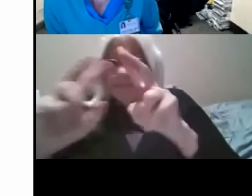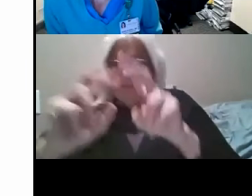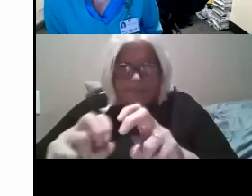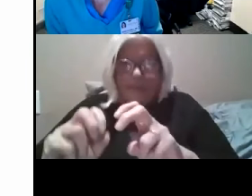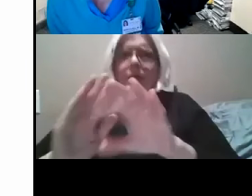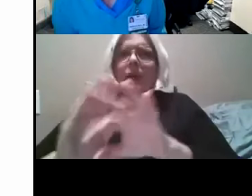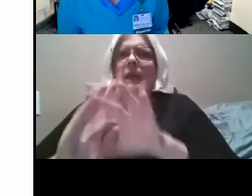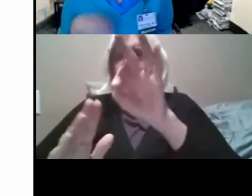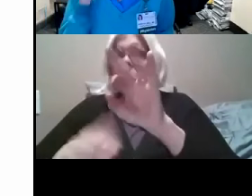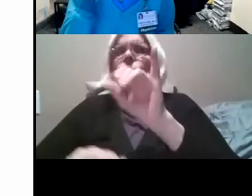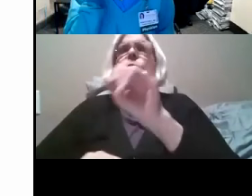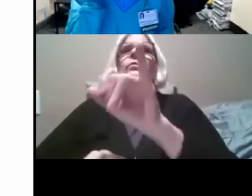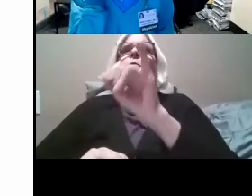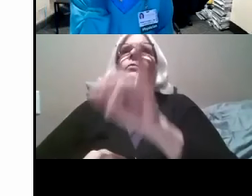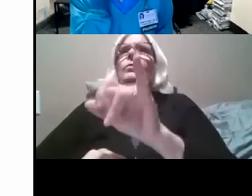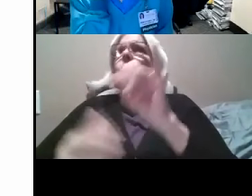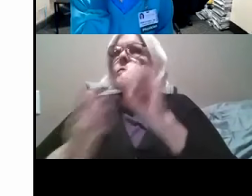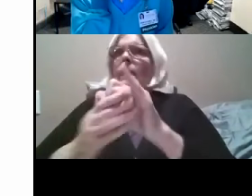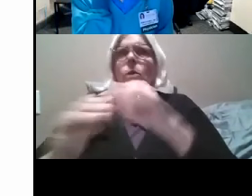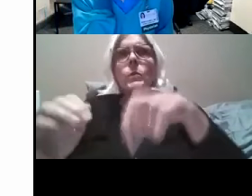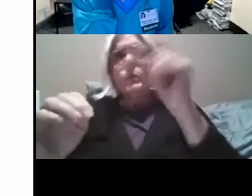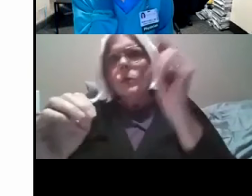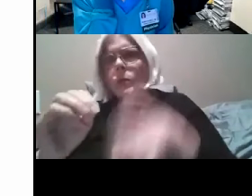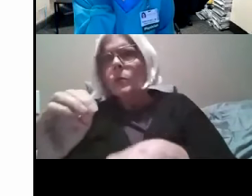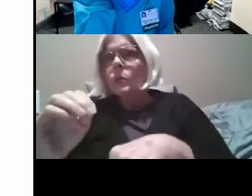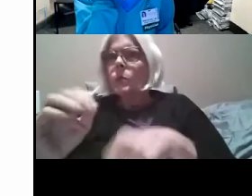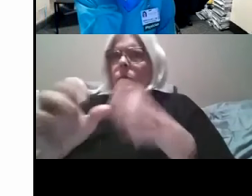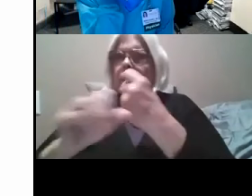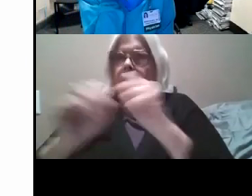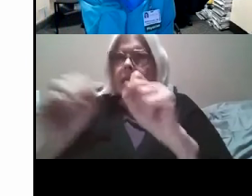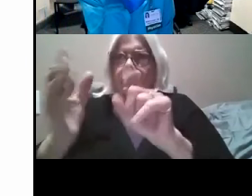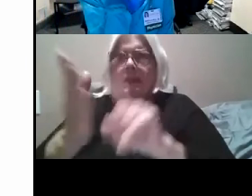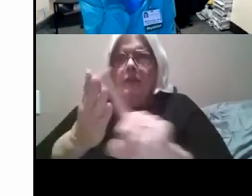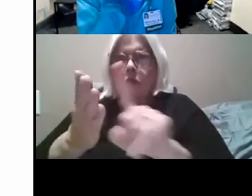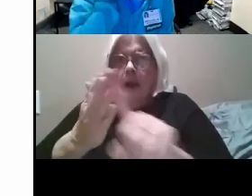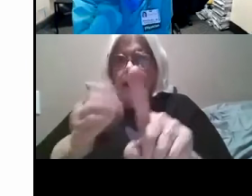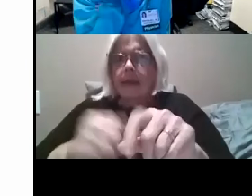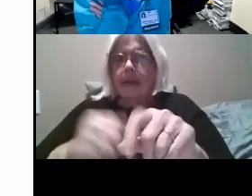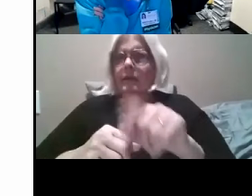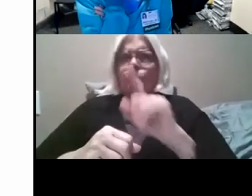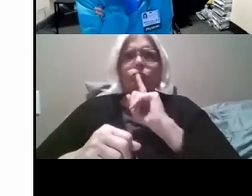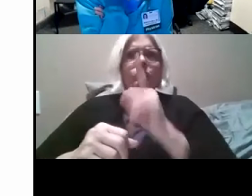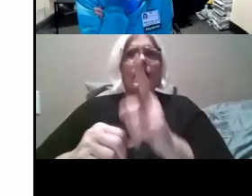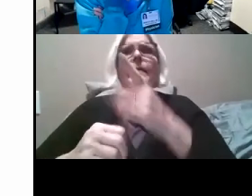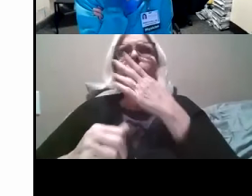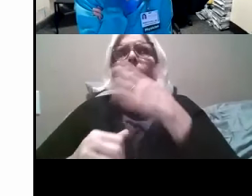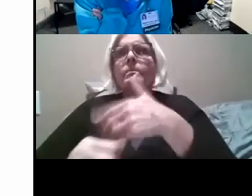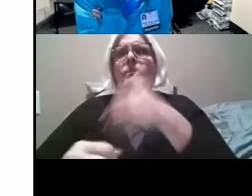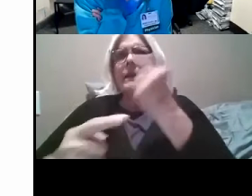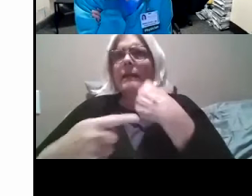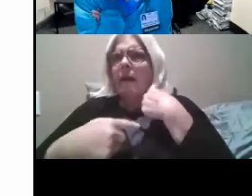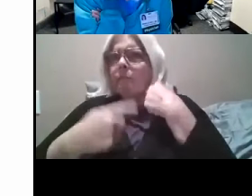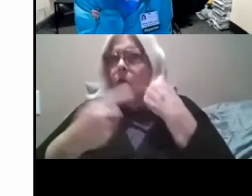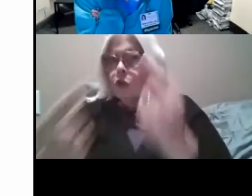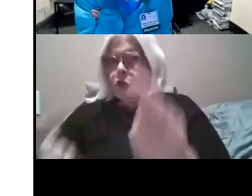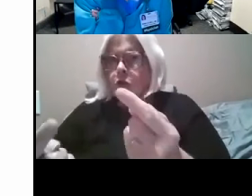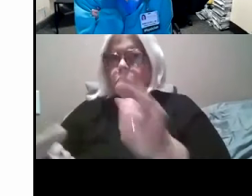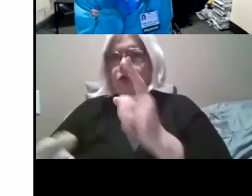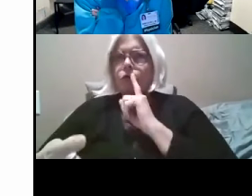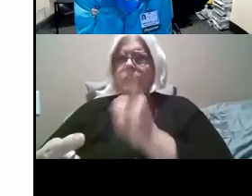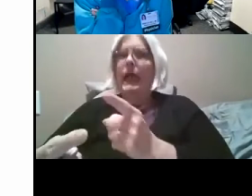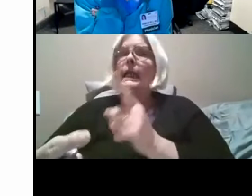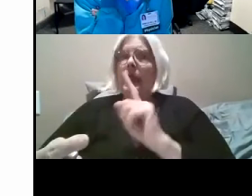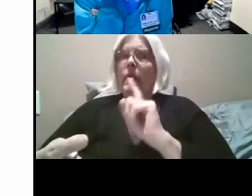safety monitoring in US history. So we are going to know if something is coming up. And so far, nothing